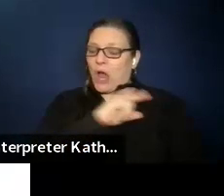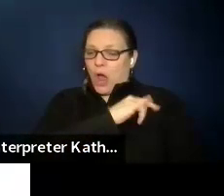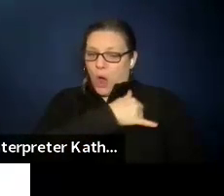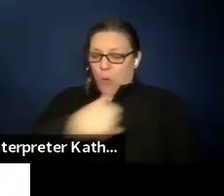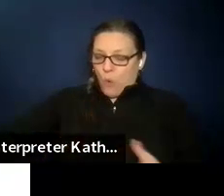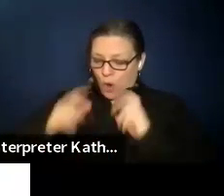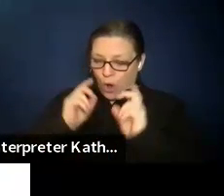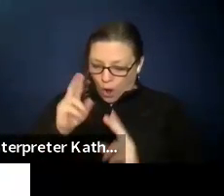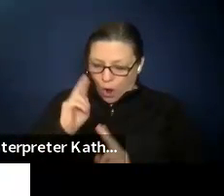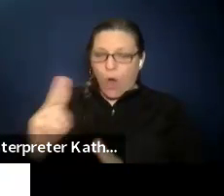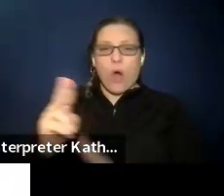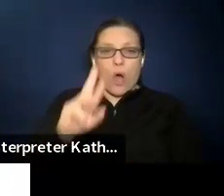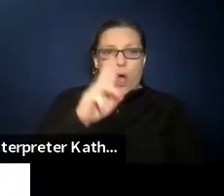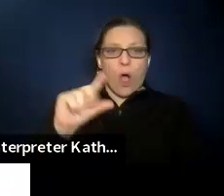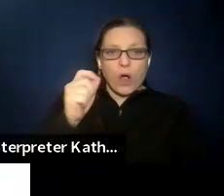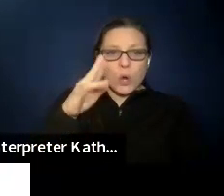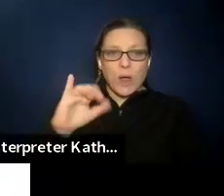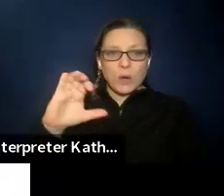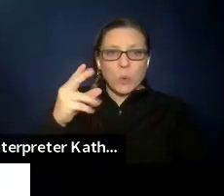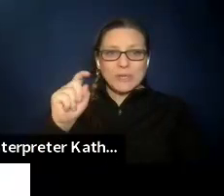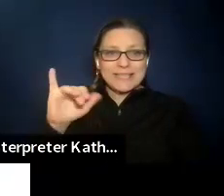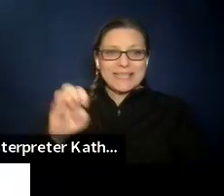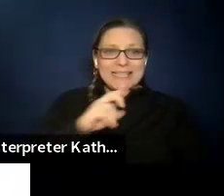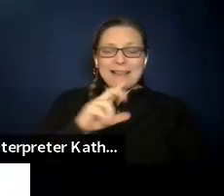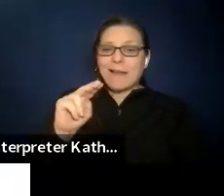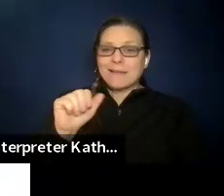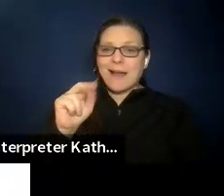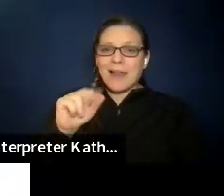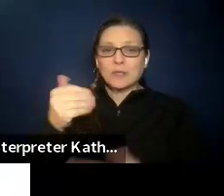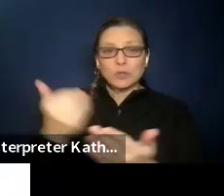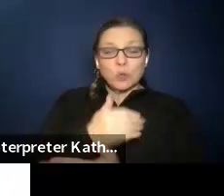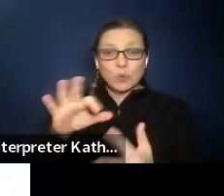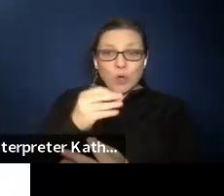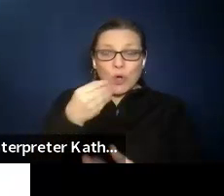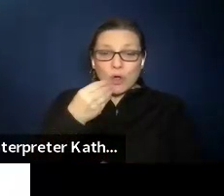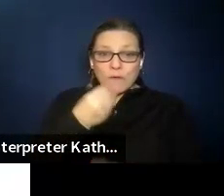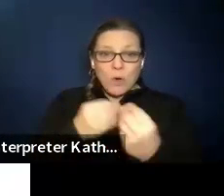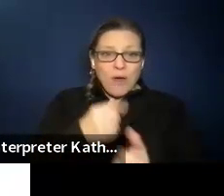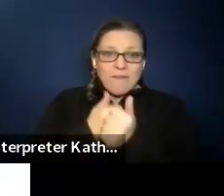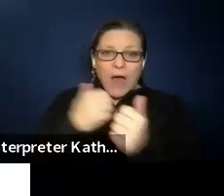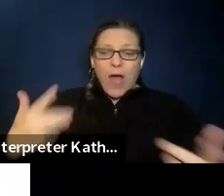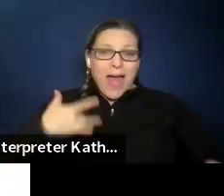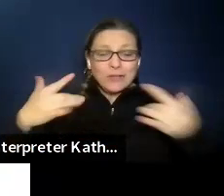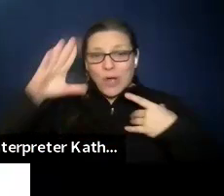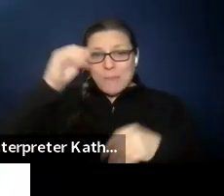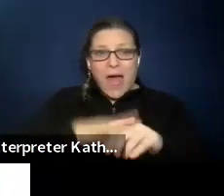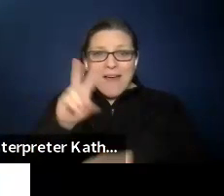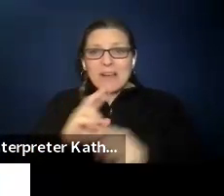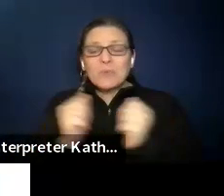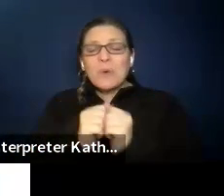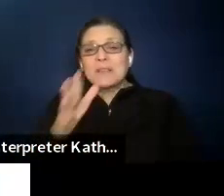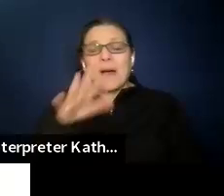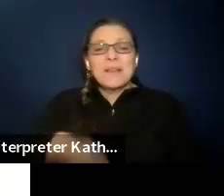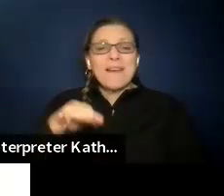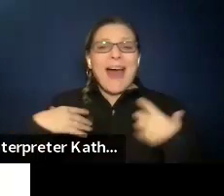Caldecott honor illustrator R. Gregory Christie comes Nana's New Soul Food, which follows this energetic boy on an adventure with his mom to find